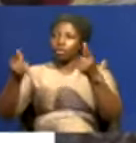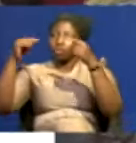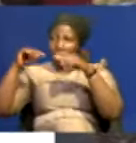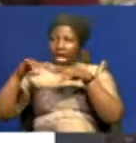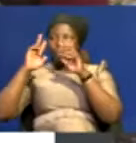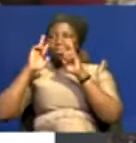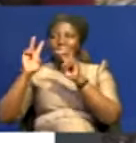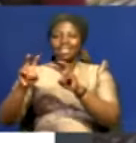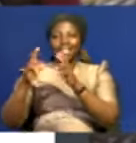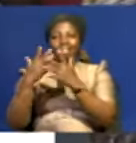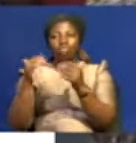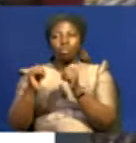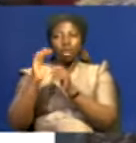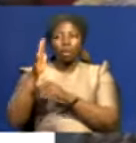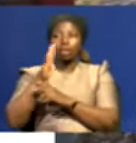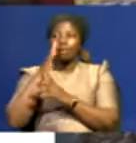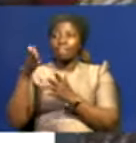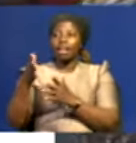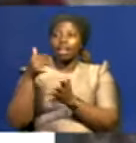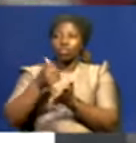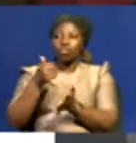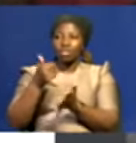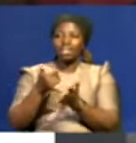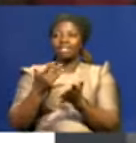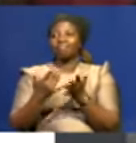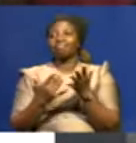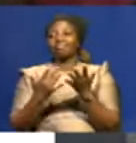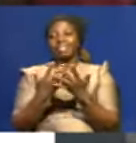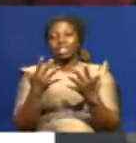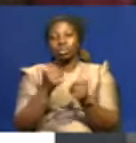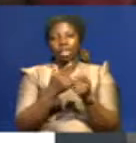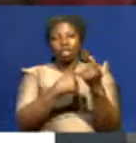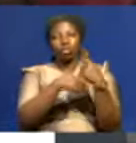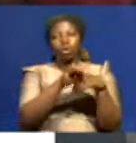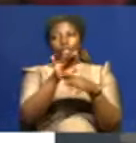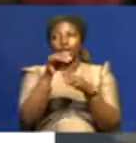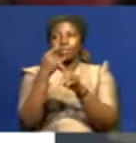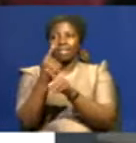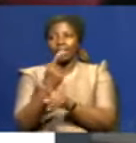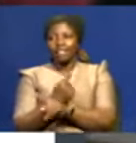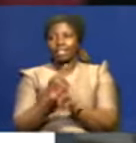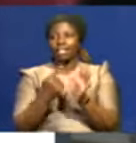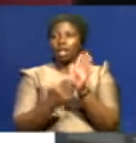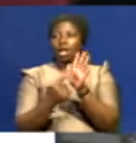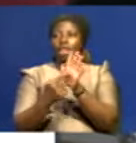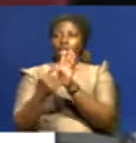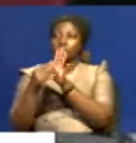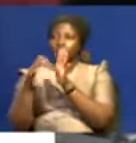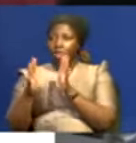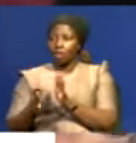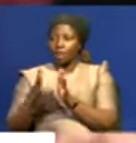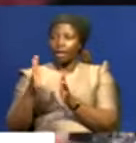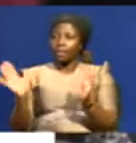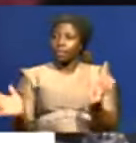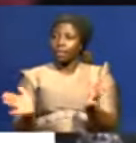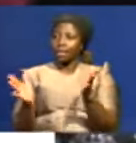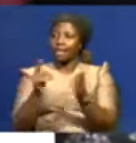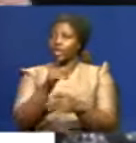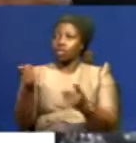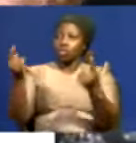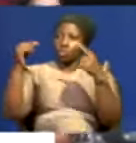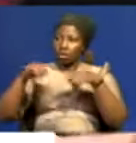will be on display, including the merchandise from various exhibitors. Yes. Yeah. So yeah, we encourage you guys to come and enjoy this showbiz